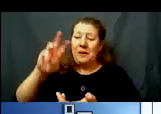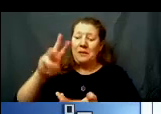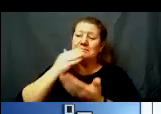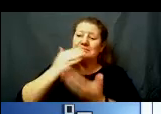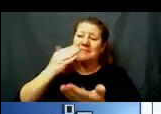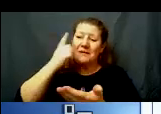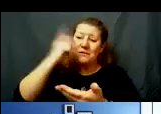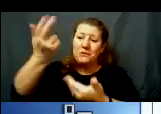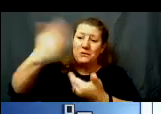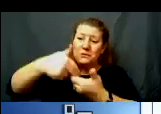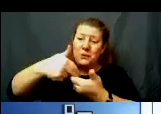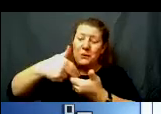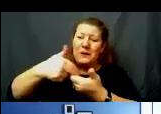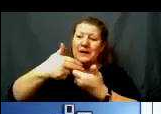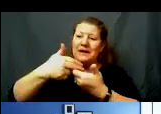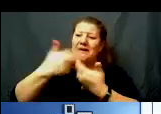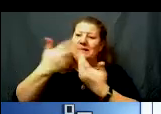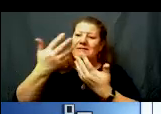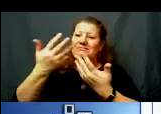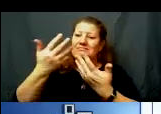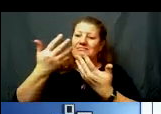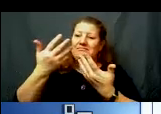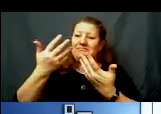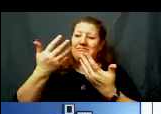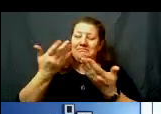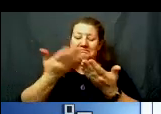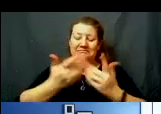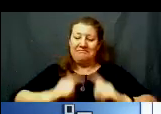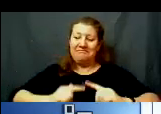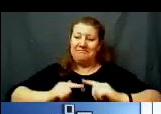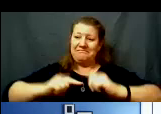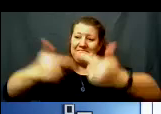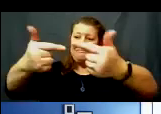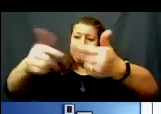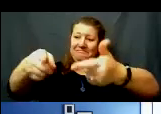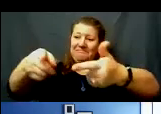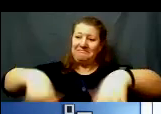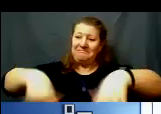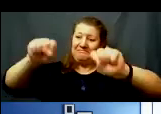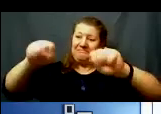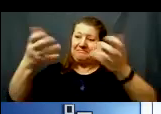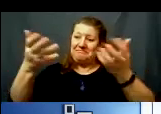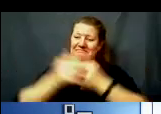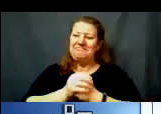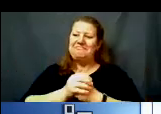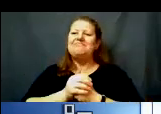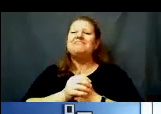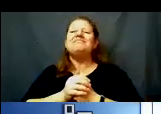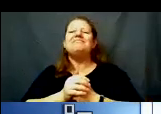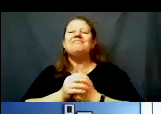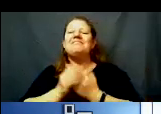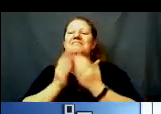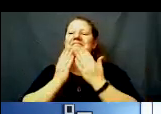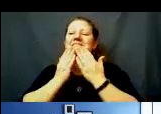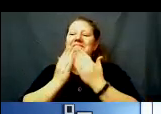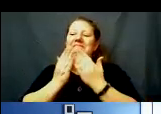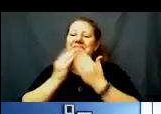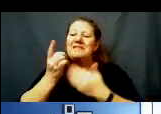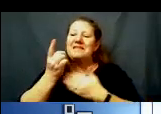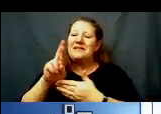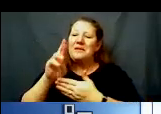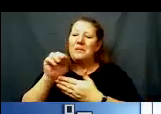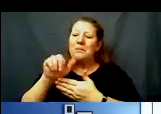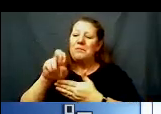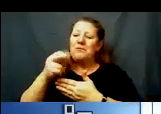this evening. And the virtual floor is yours. Thank you so much, Dr. Marshall, for that